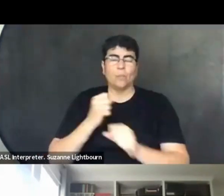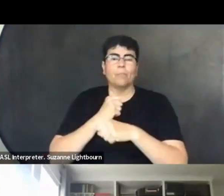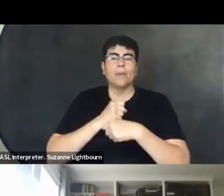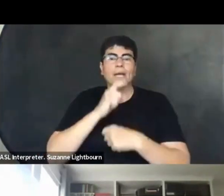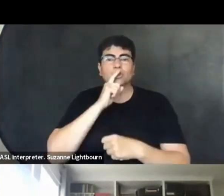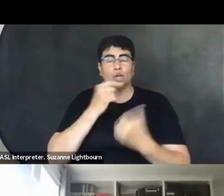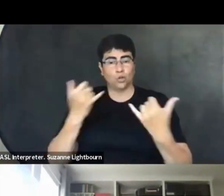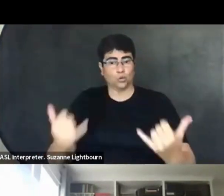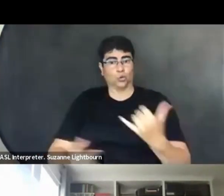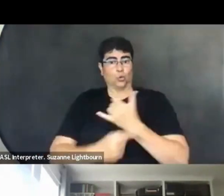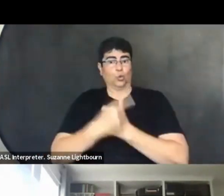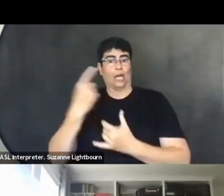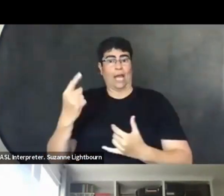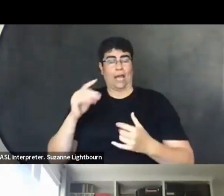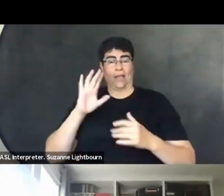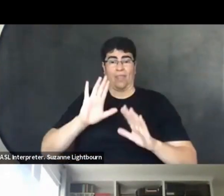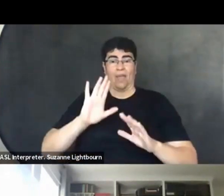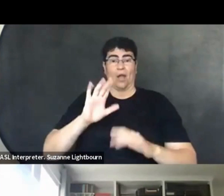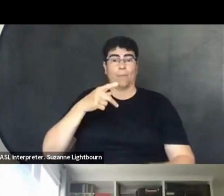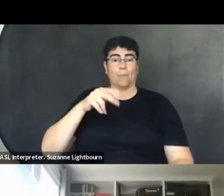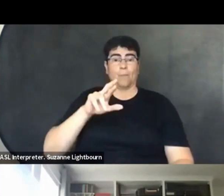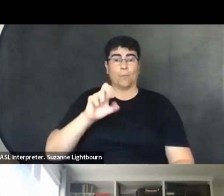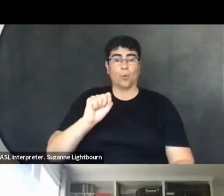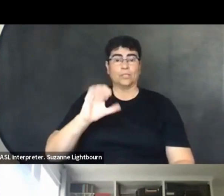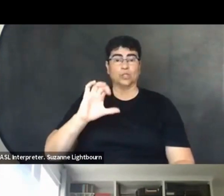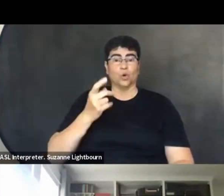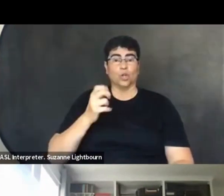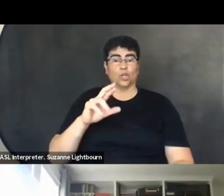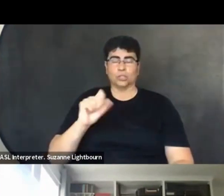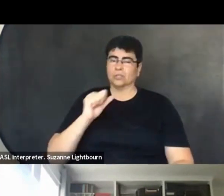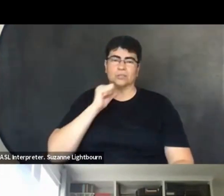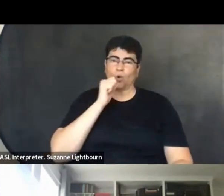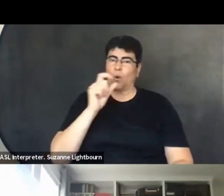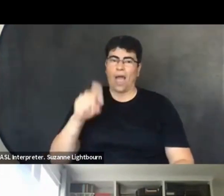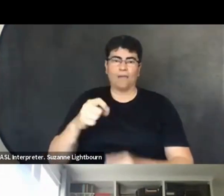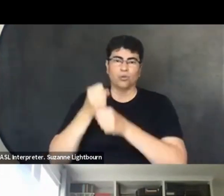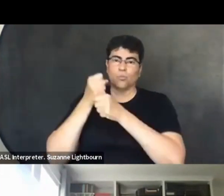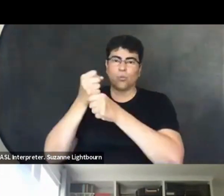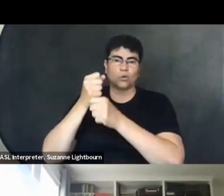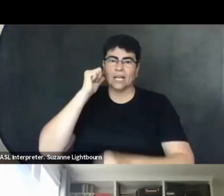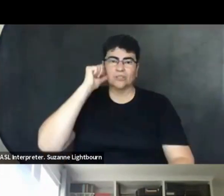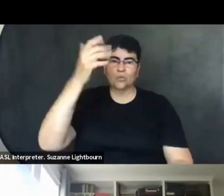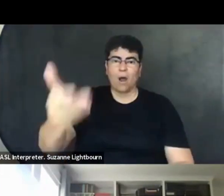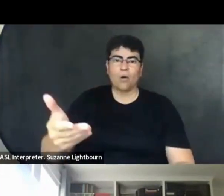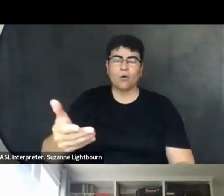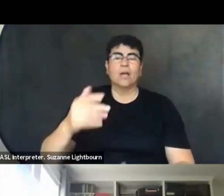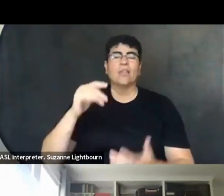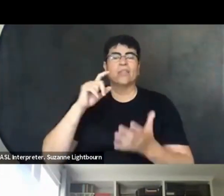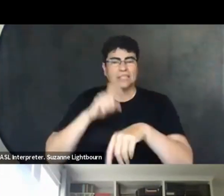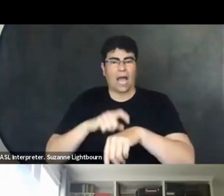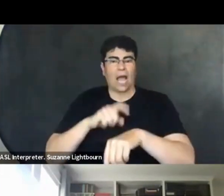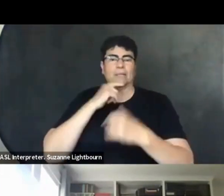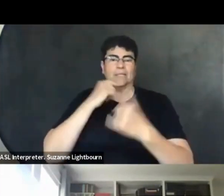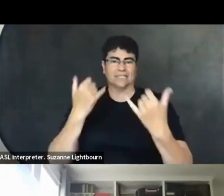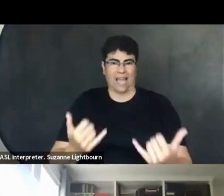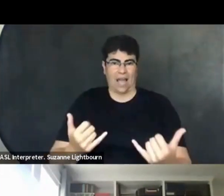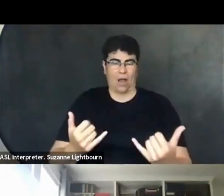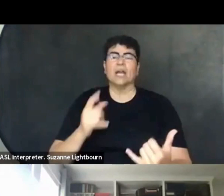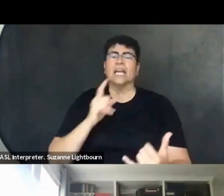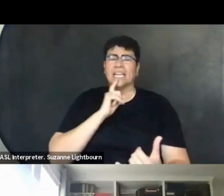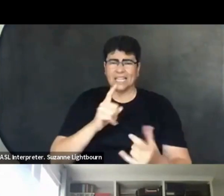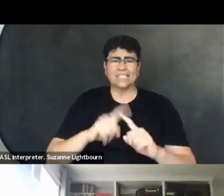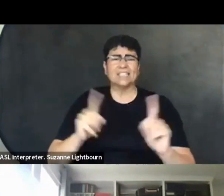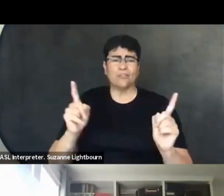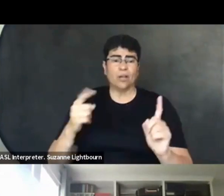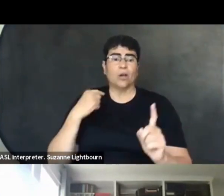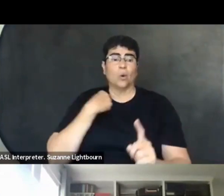today's preschoolers are not protesting tomorrow. The time is now. It is different.